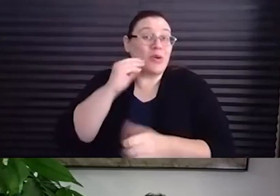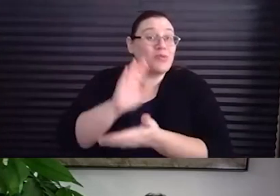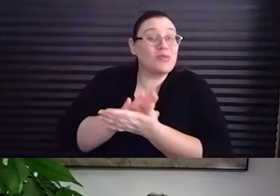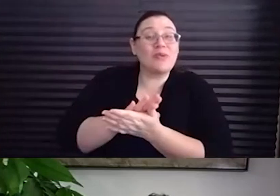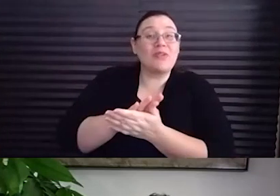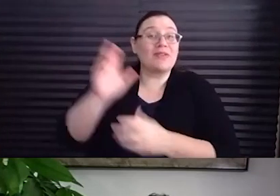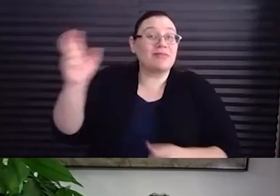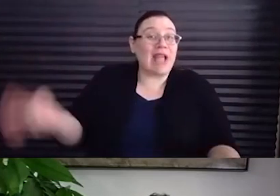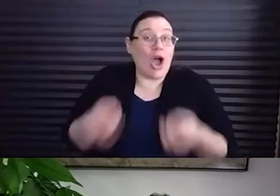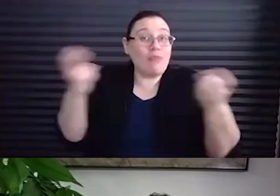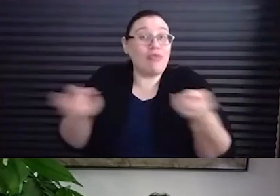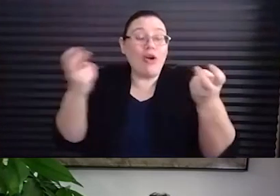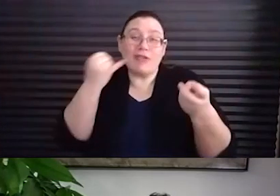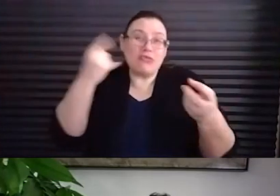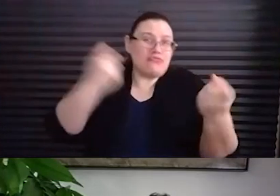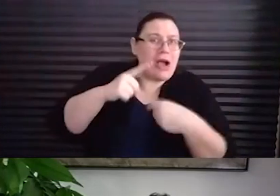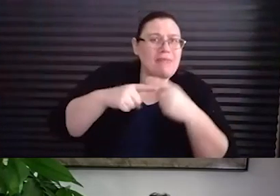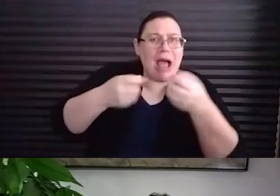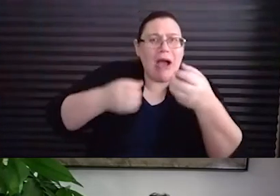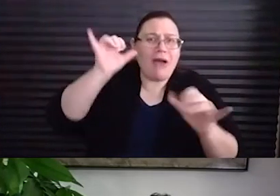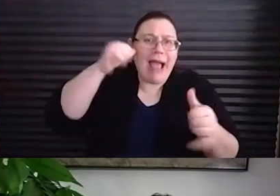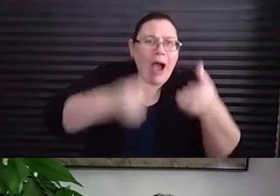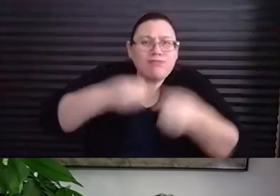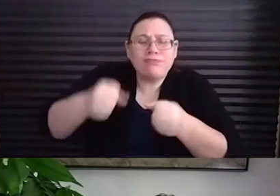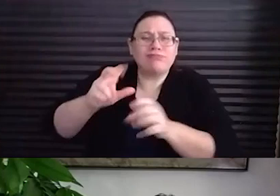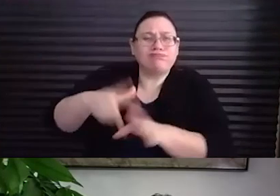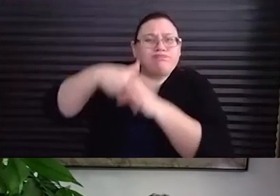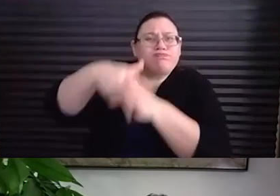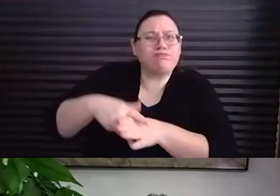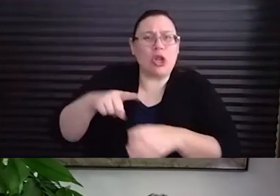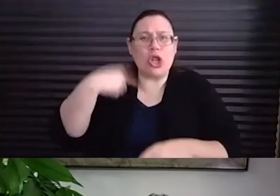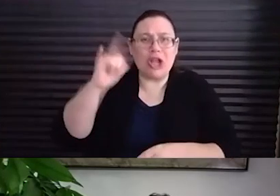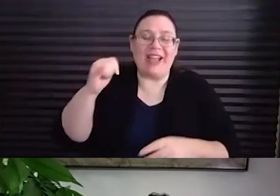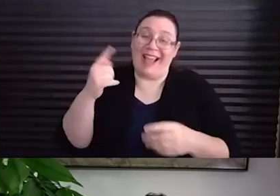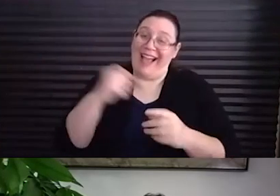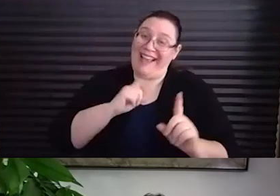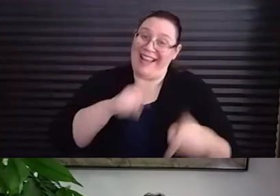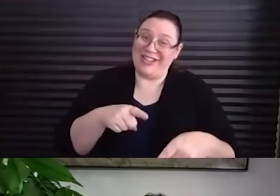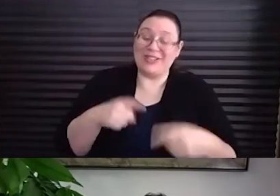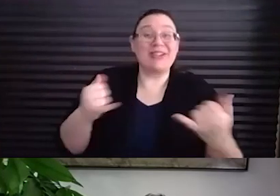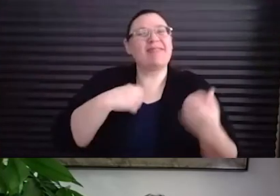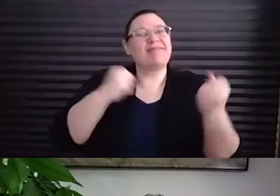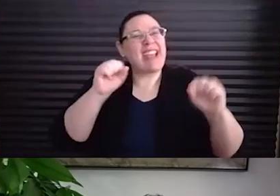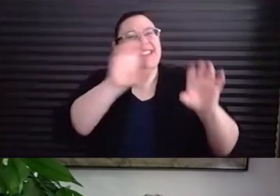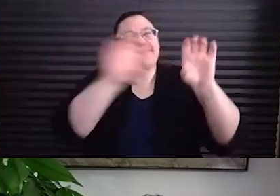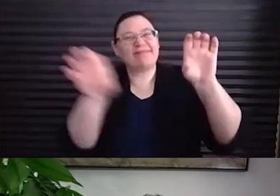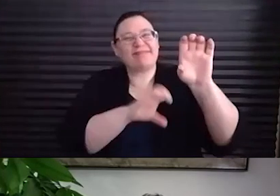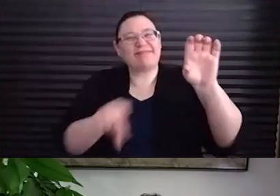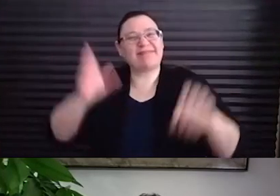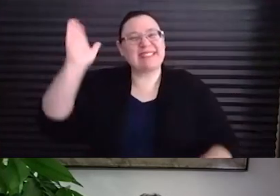or dairy cows, we can rock that out today as well. Today, we're here with an incredible panel of speakers that we've assembled for today's